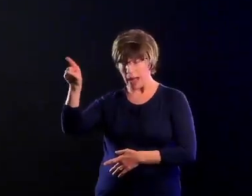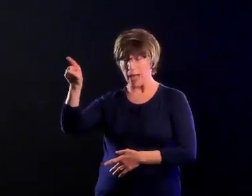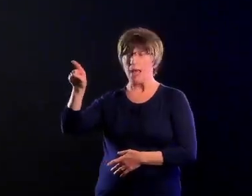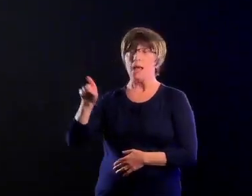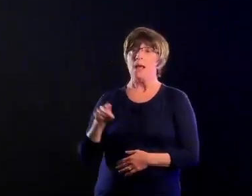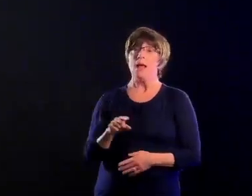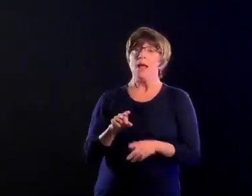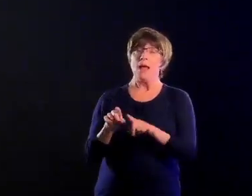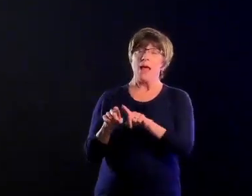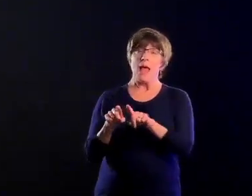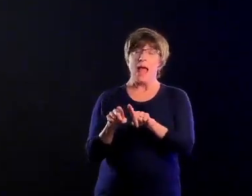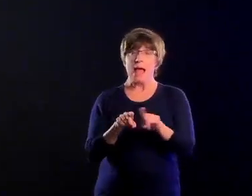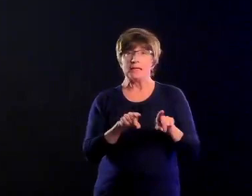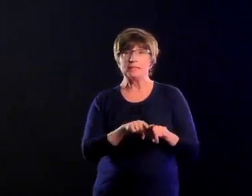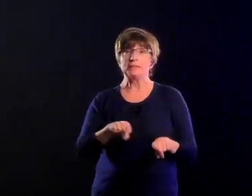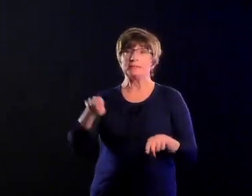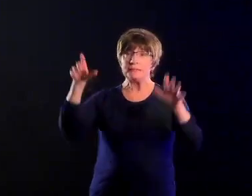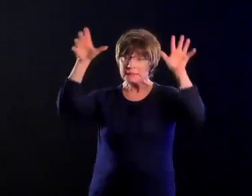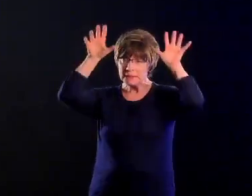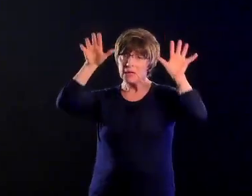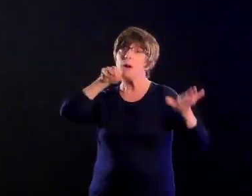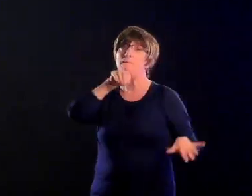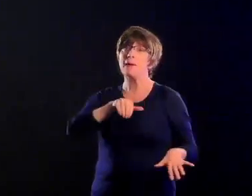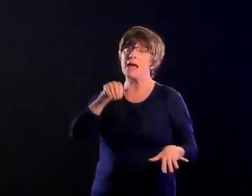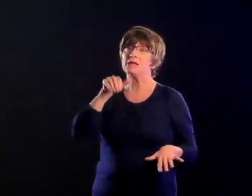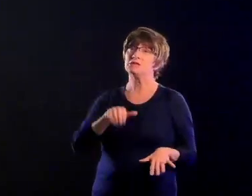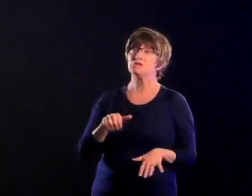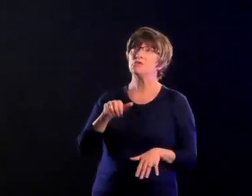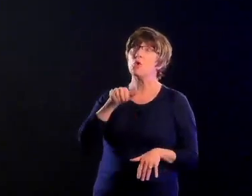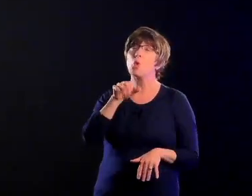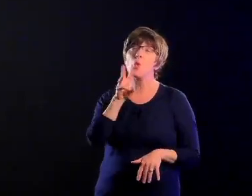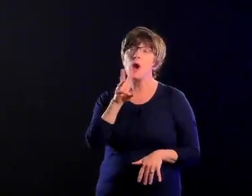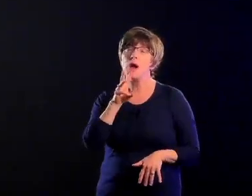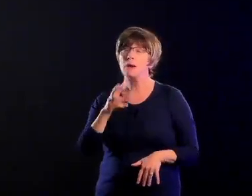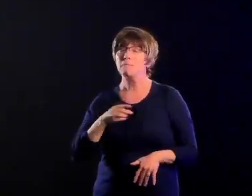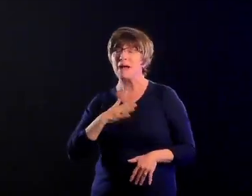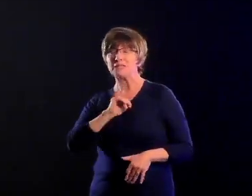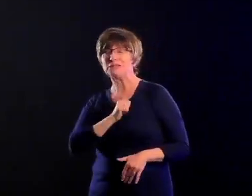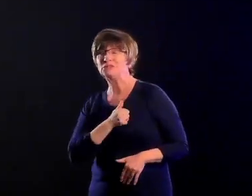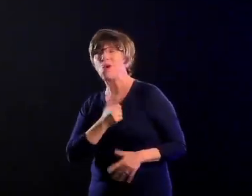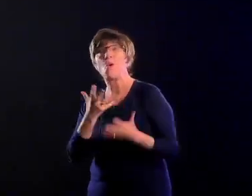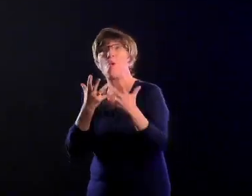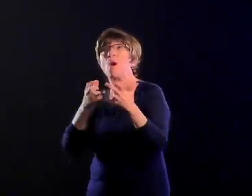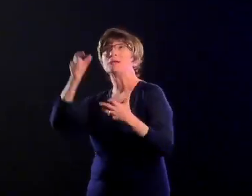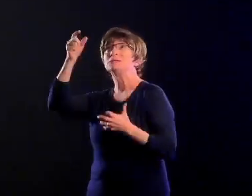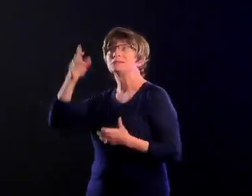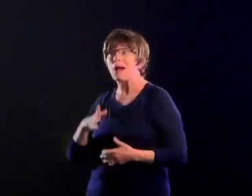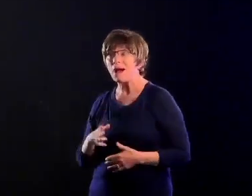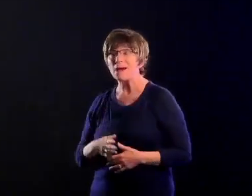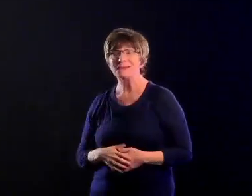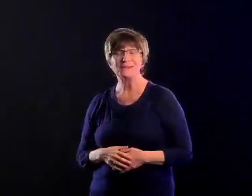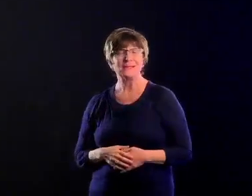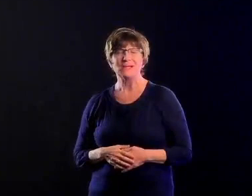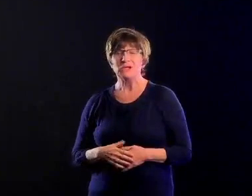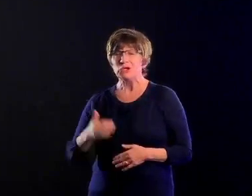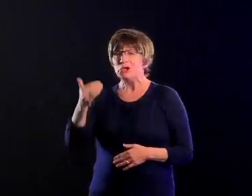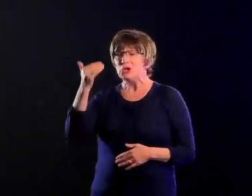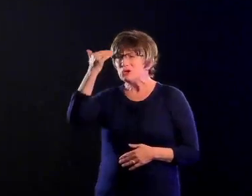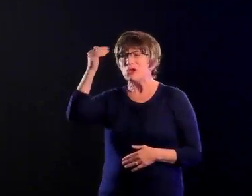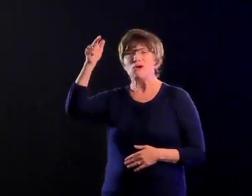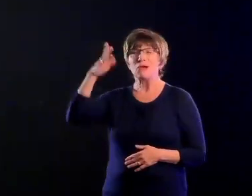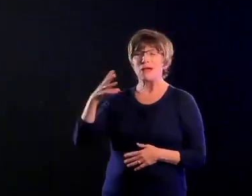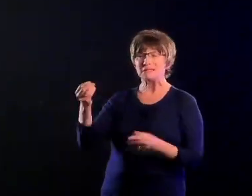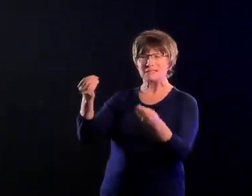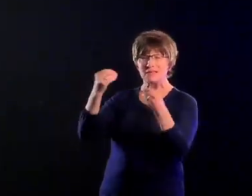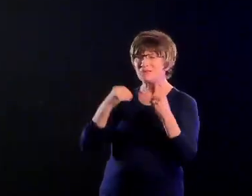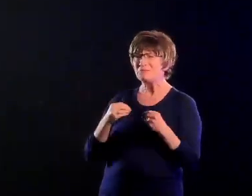my soul pants for you, my God. And the reason I love Mission M&M is because God has given me so many different gifts, and